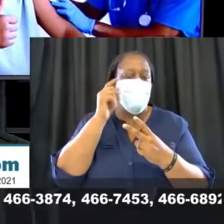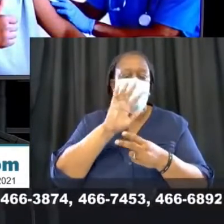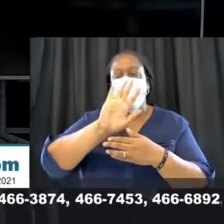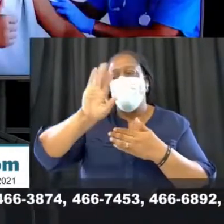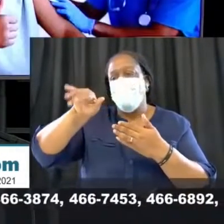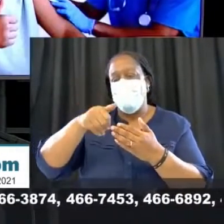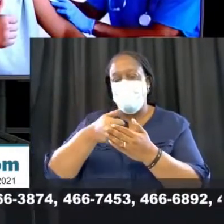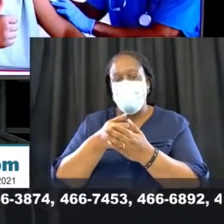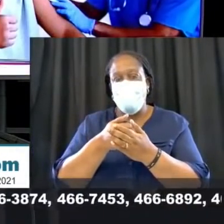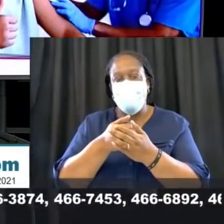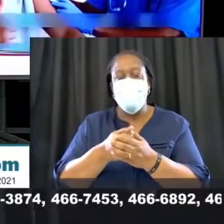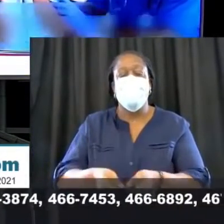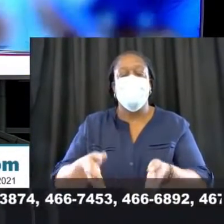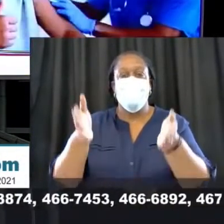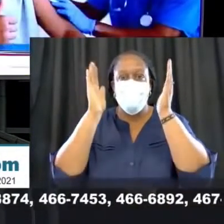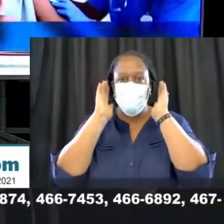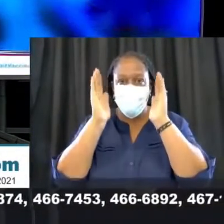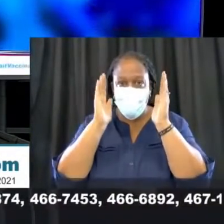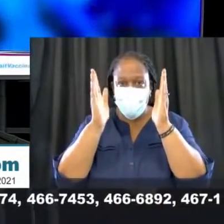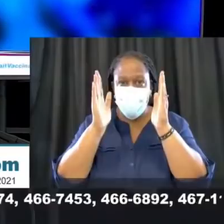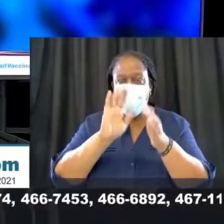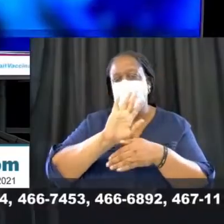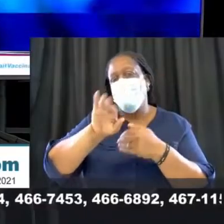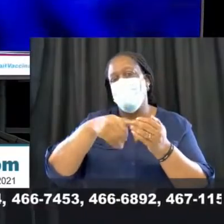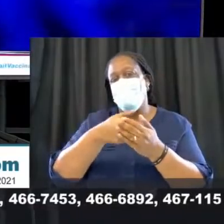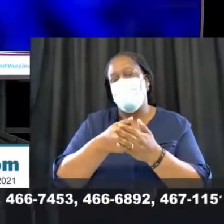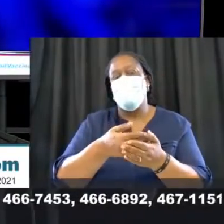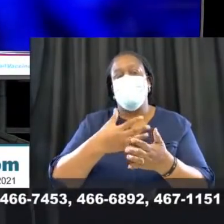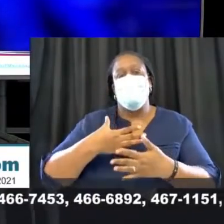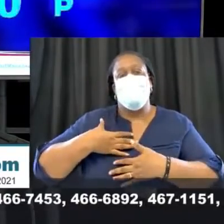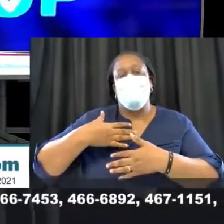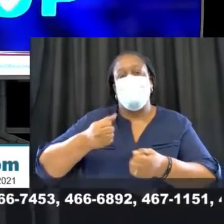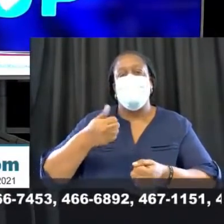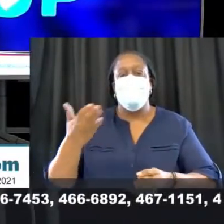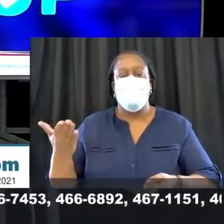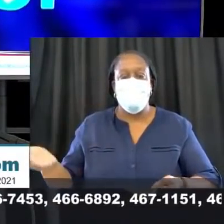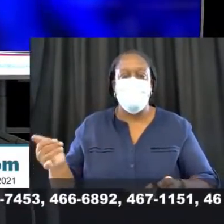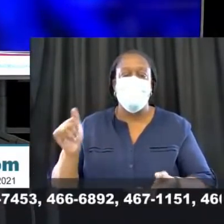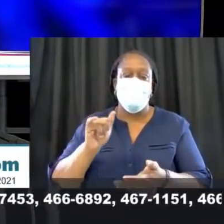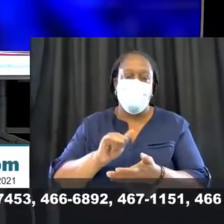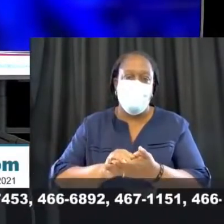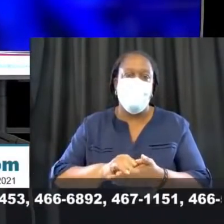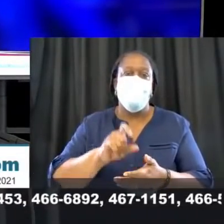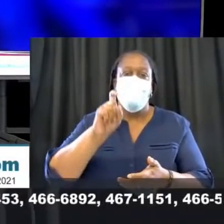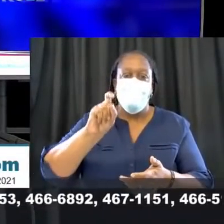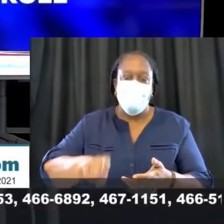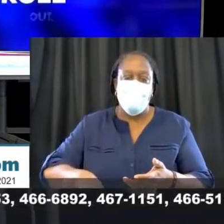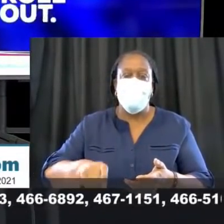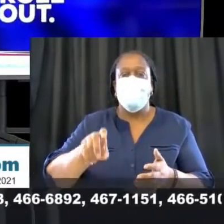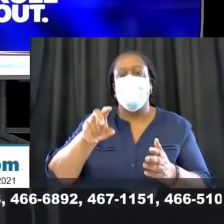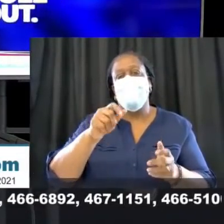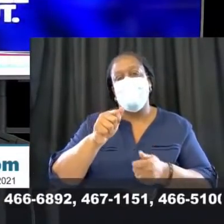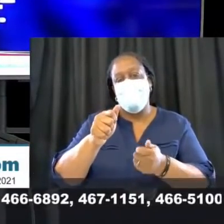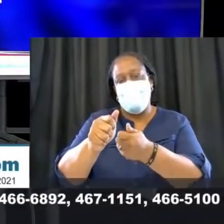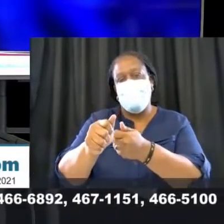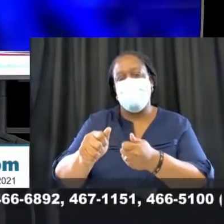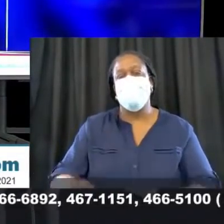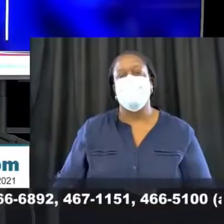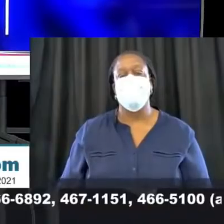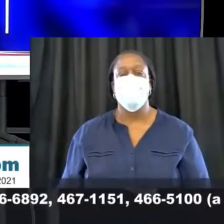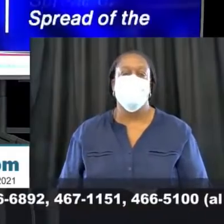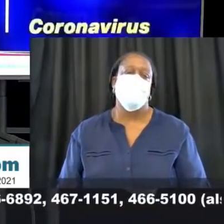adhering to the health measures that have been put in place.